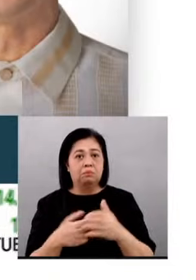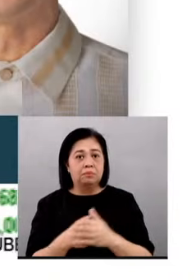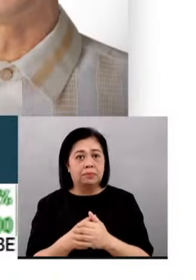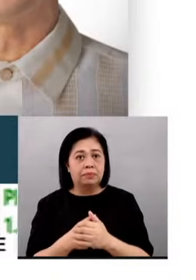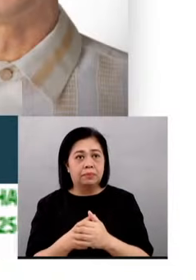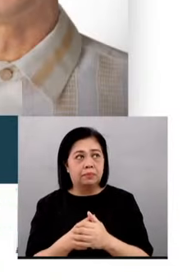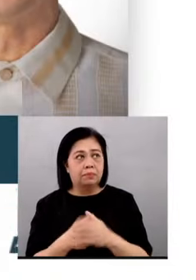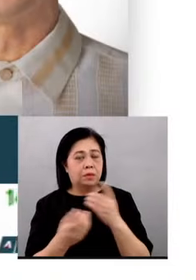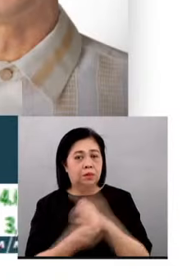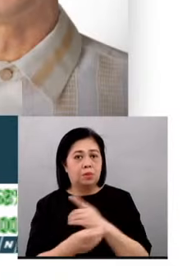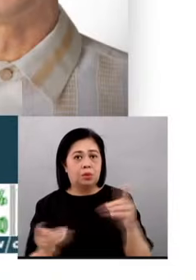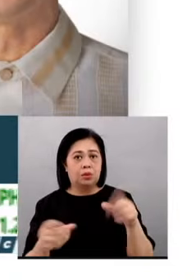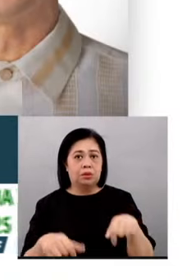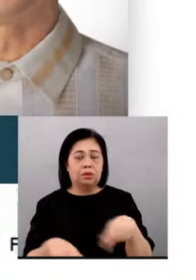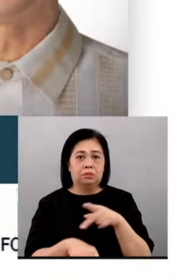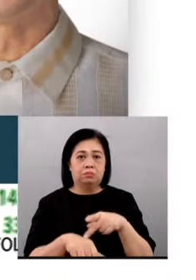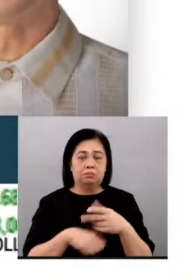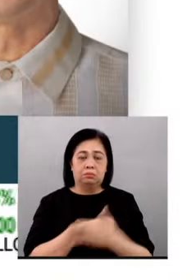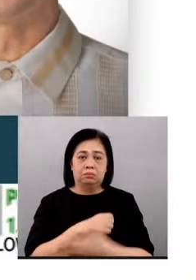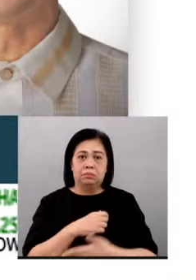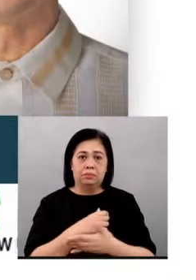in this country.